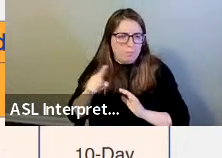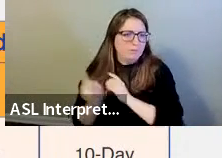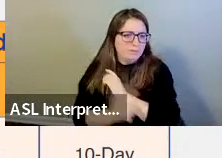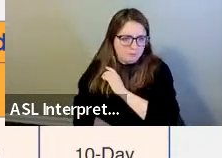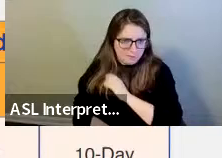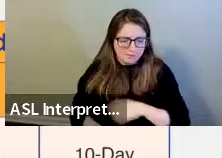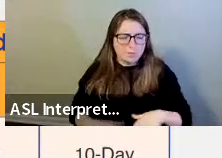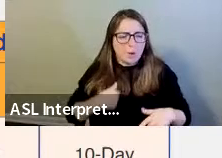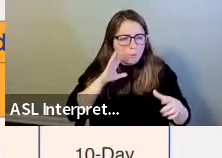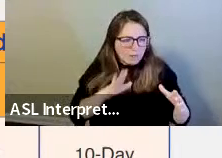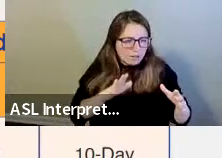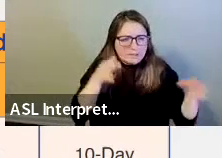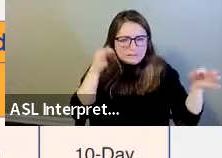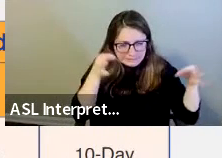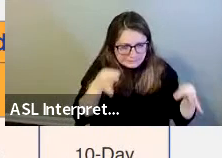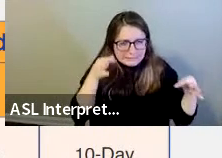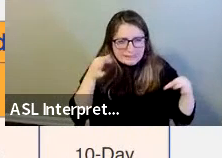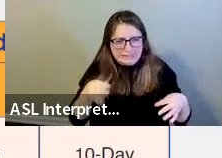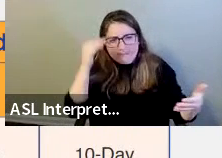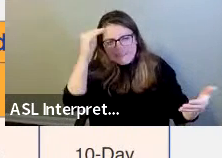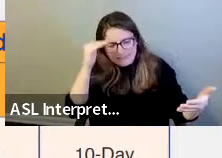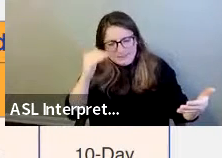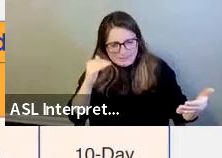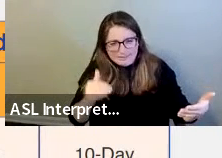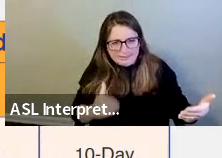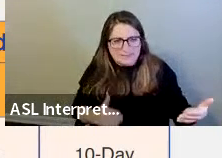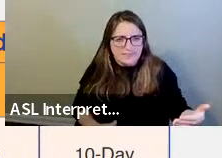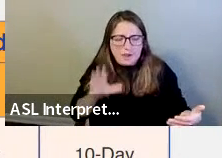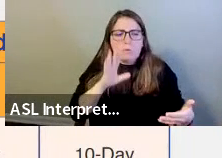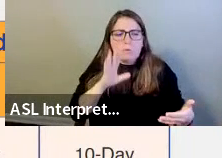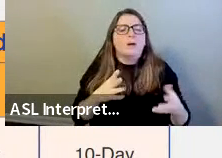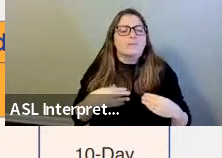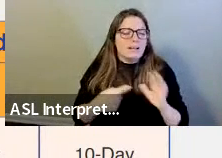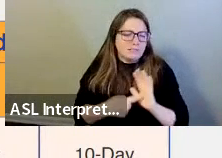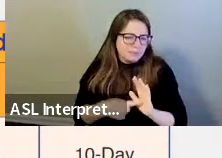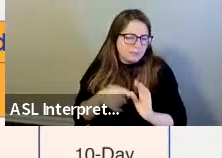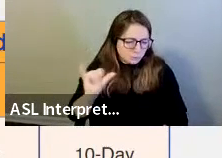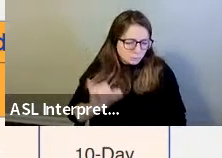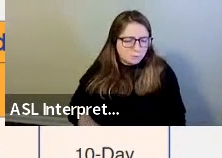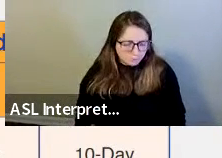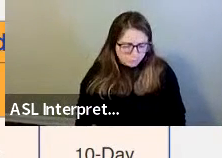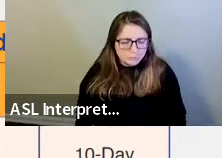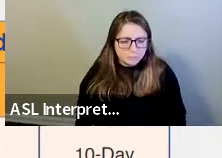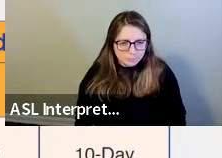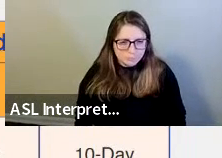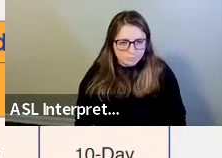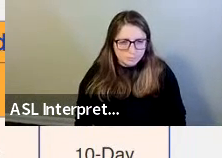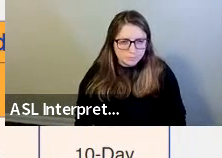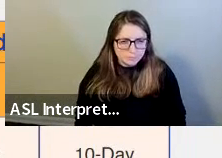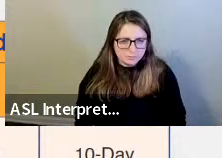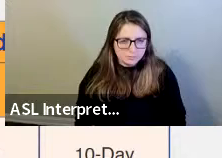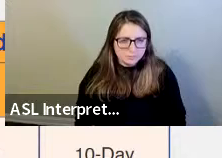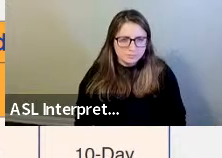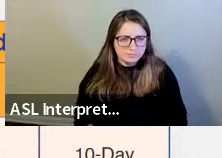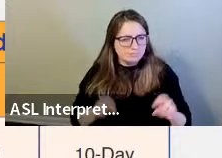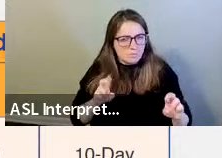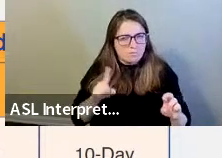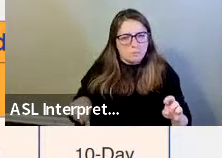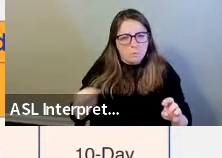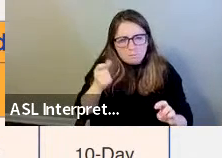some examples of each of these misconducts, and we can just get a little bit of a better feel for it.